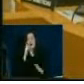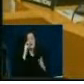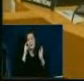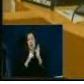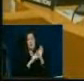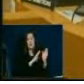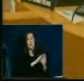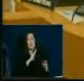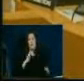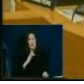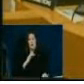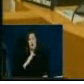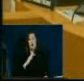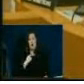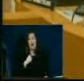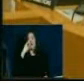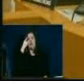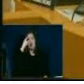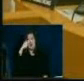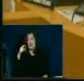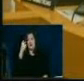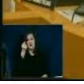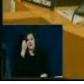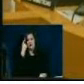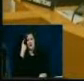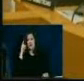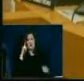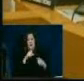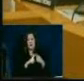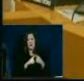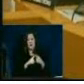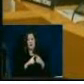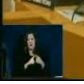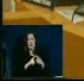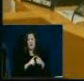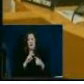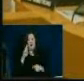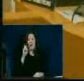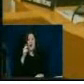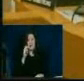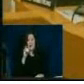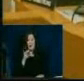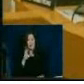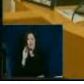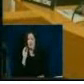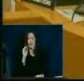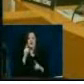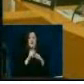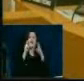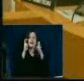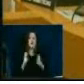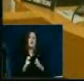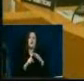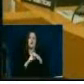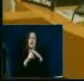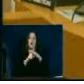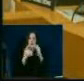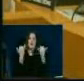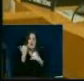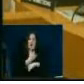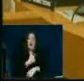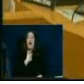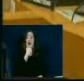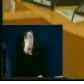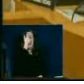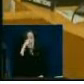the board, at least I thought they understood till the rhetoric, till the issues that are brought up today. I